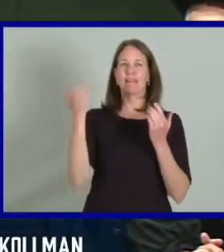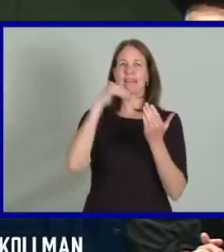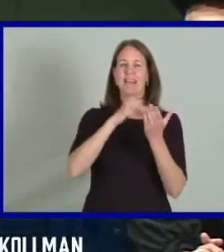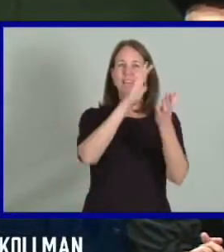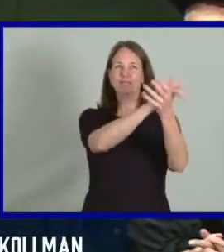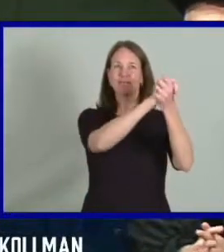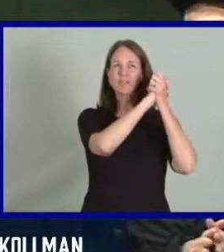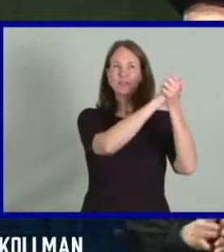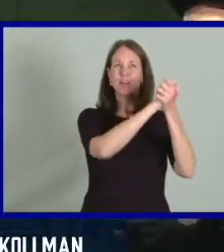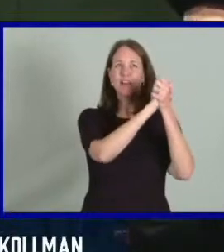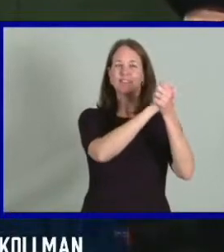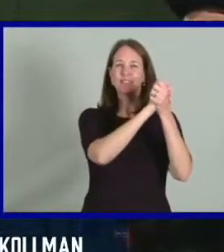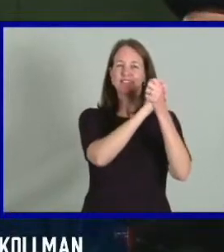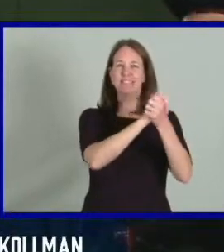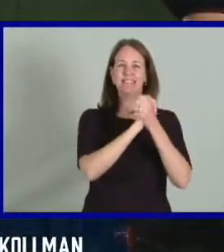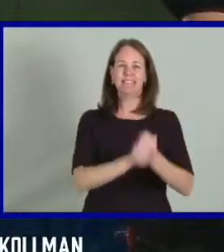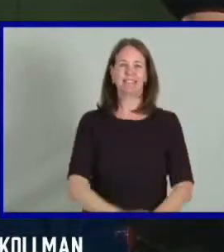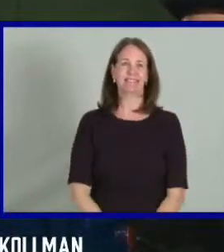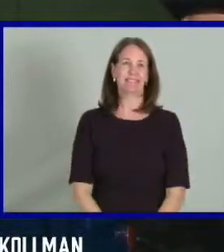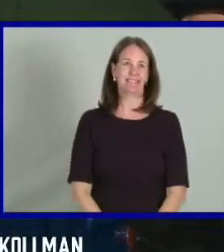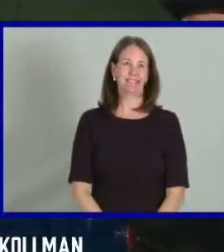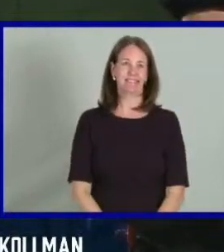Congratulations, fellow alumni!